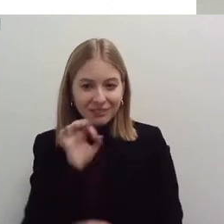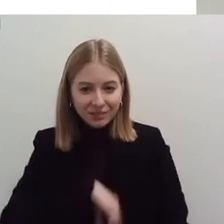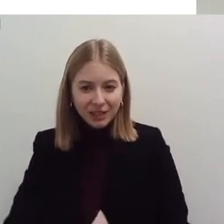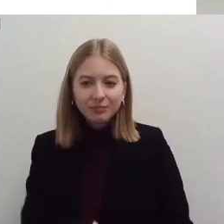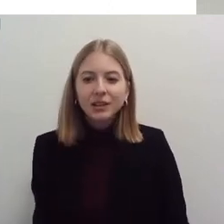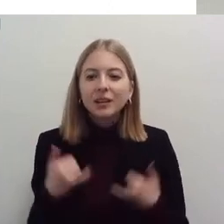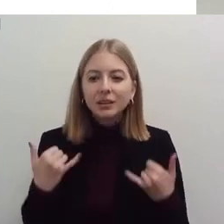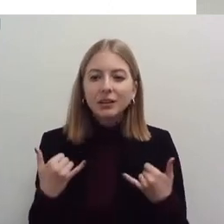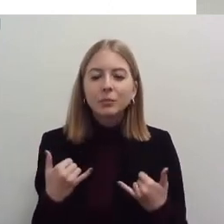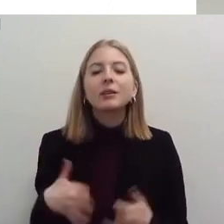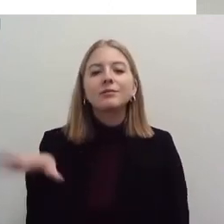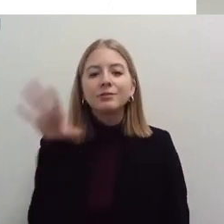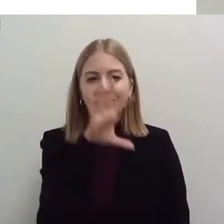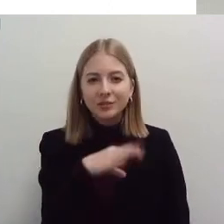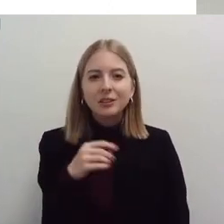participation.